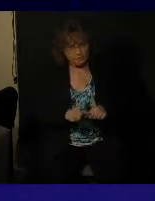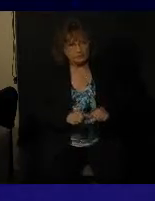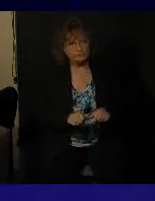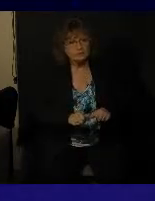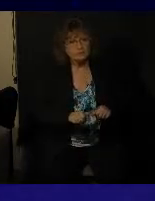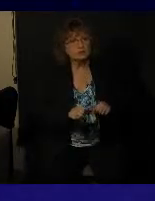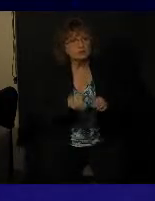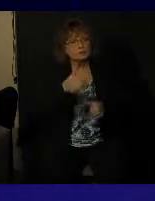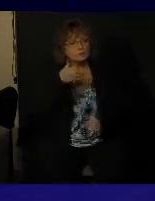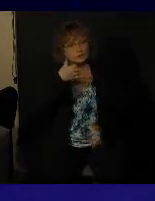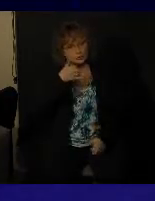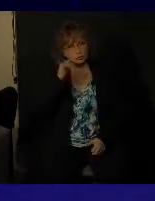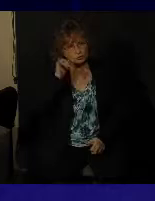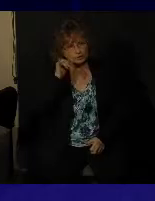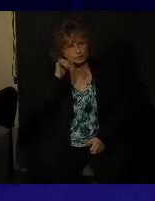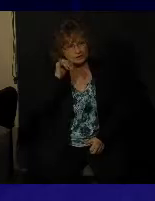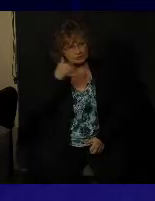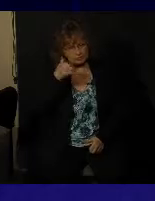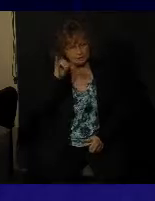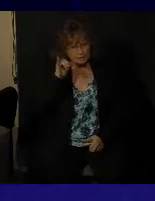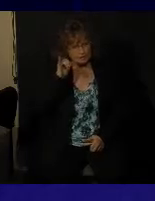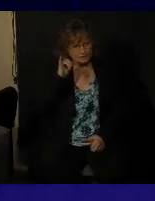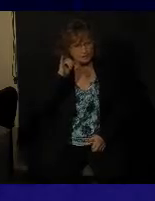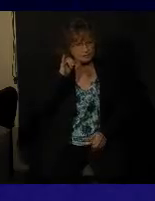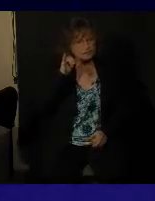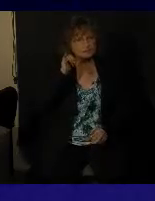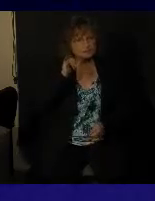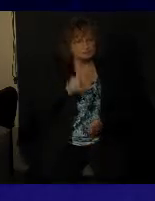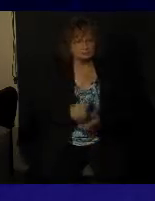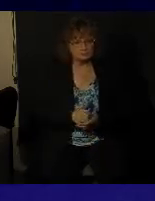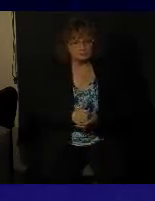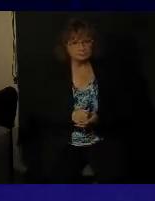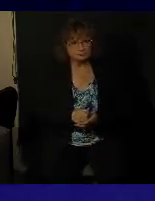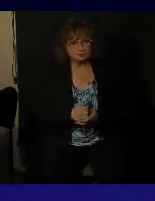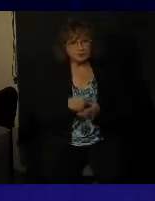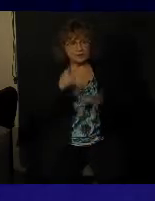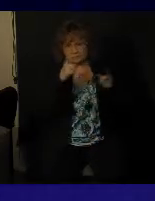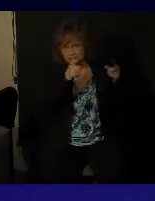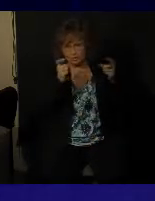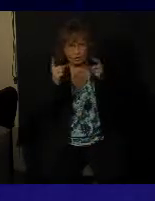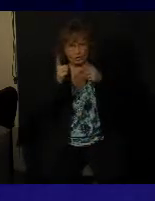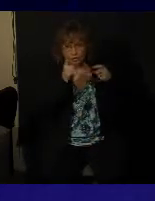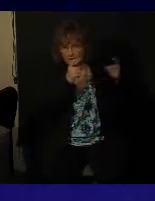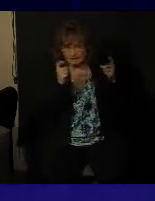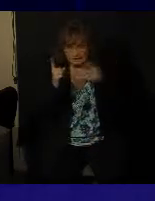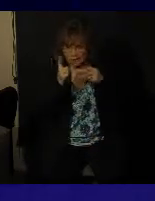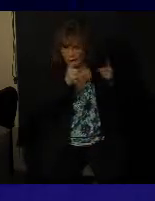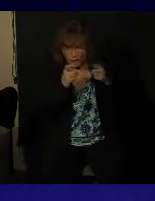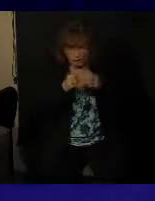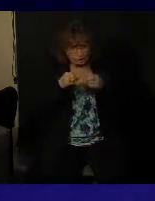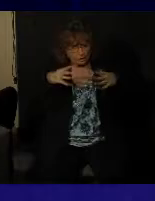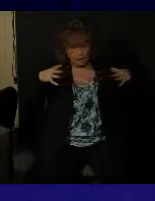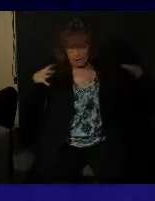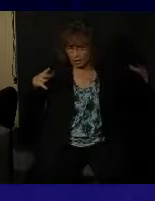relationship got worse progressively. And we started arguing a lot and getting into fights. I didn't listen to her.